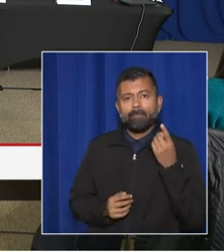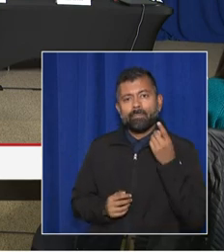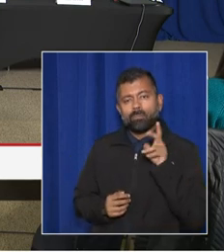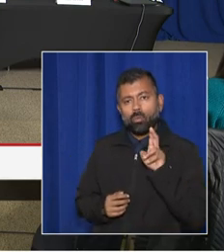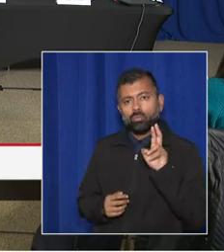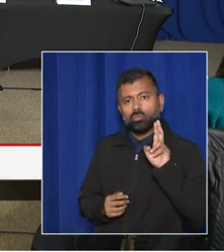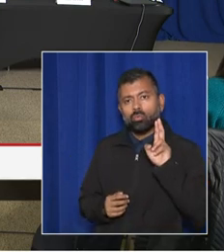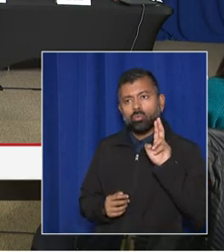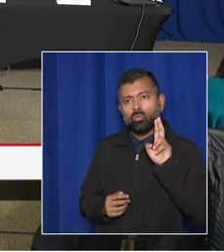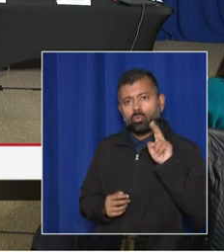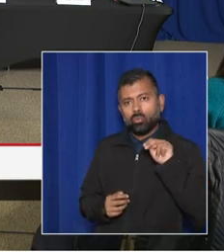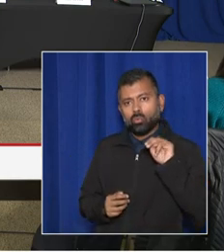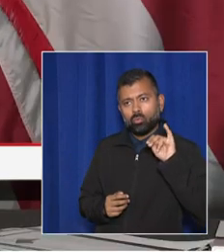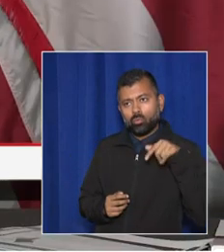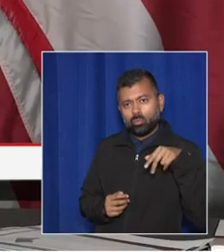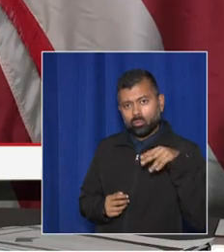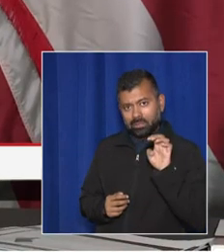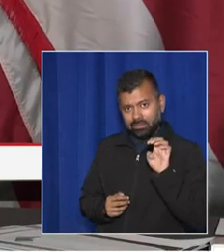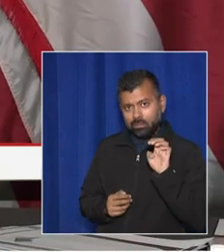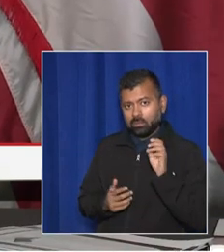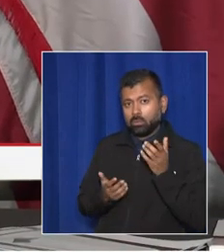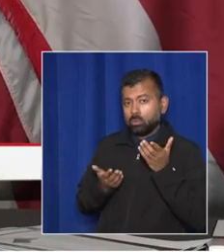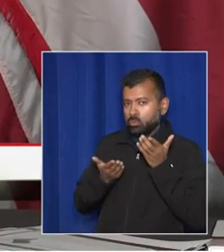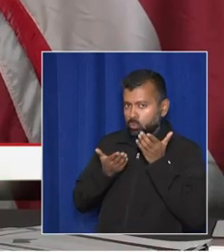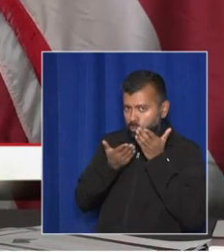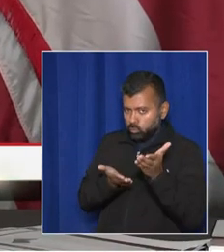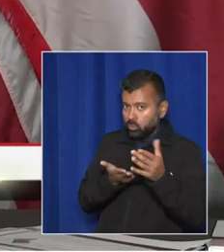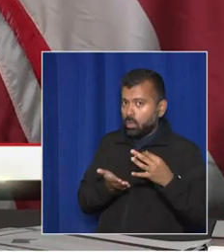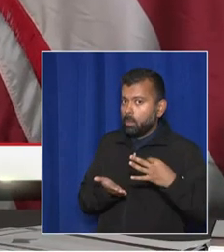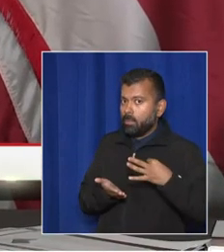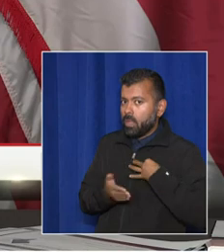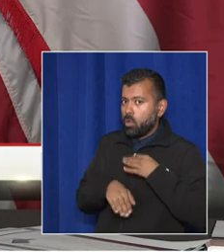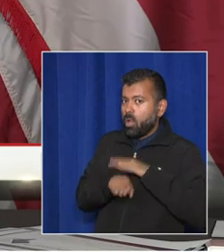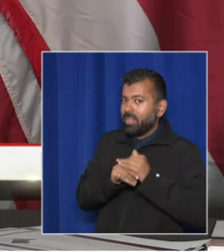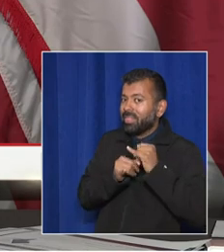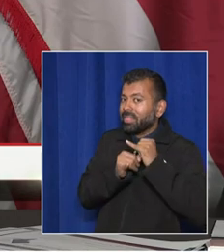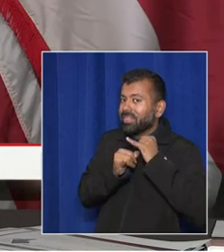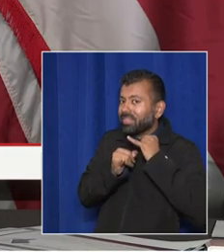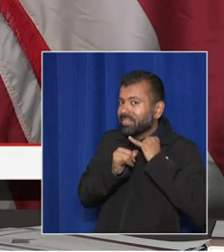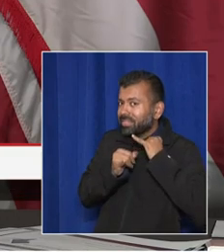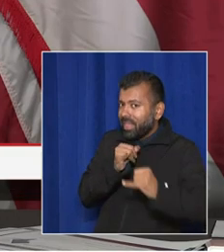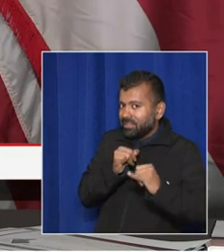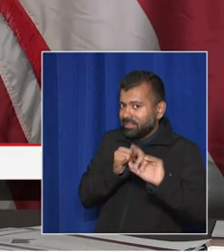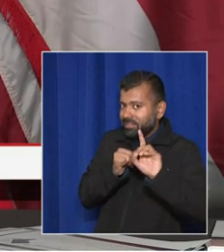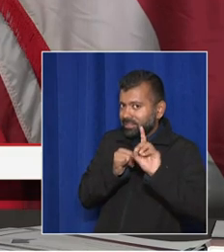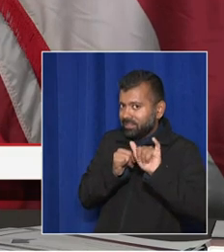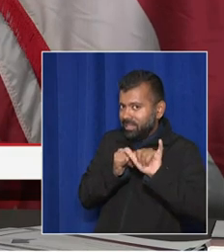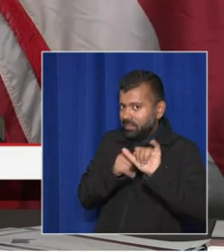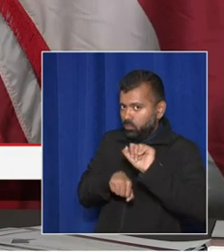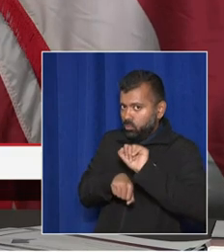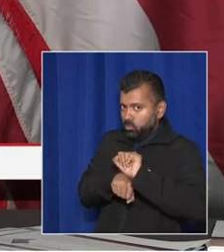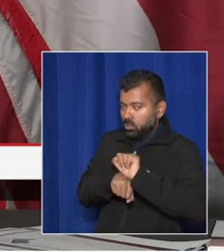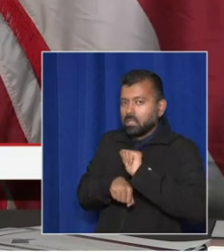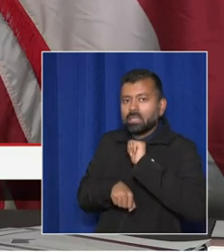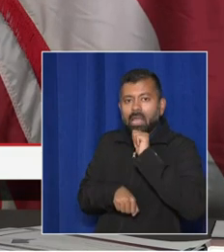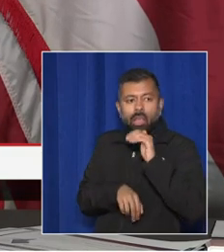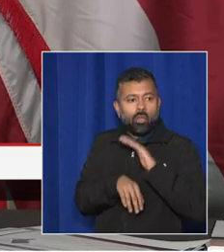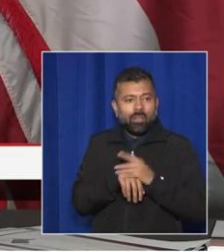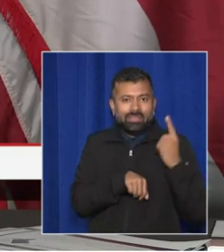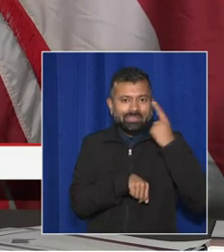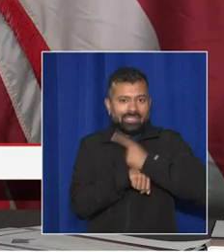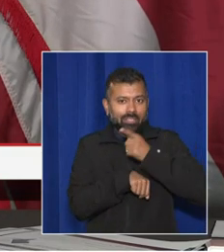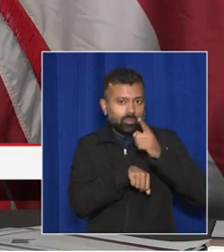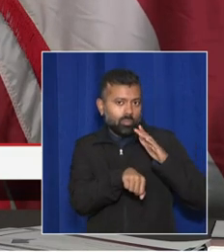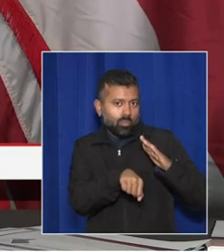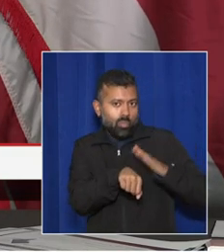last day, not the day of notice. We can't technically pay out benefits until you stop receiving